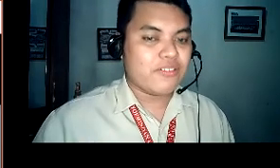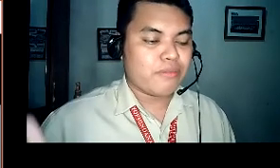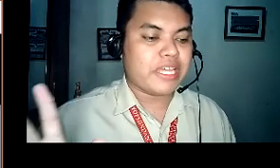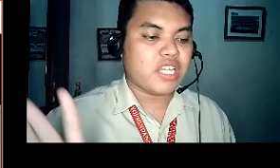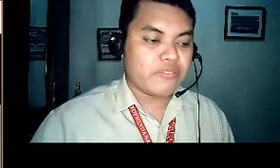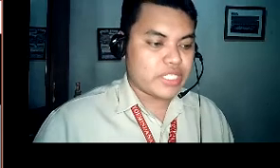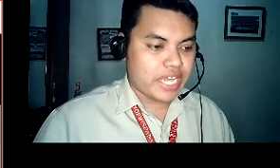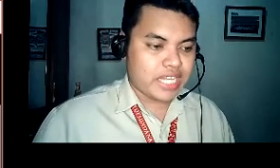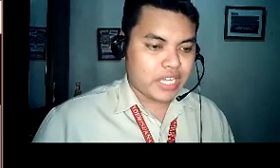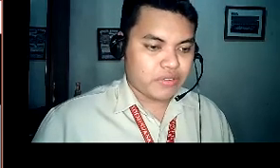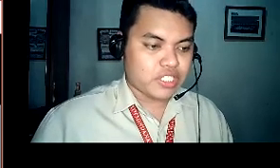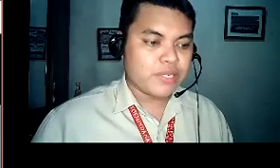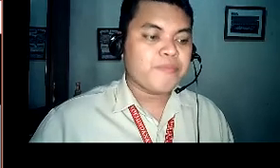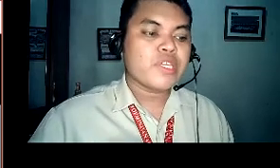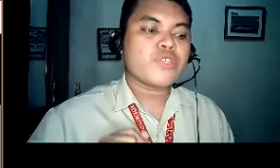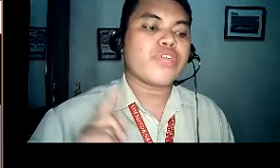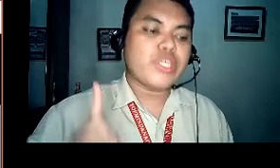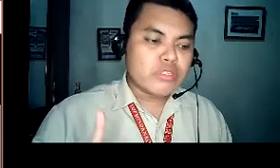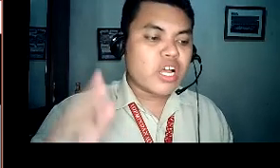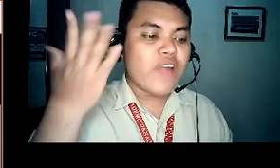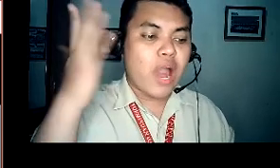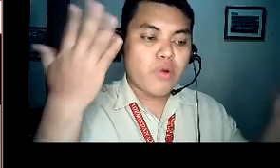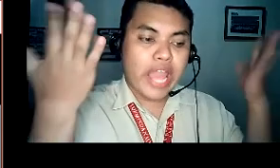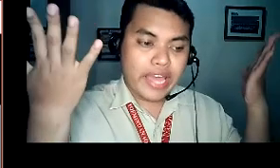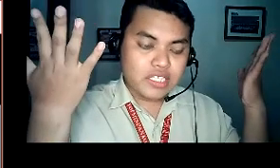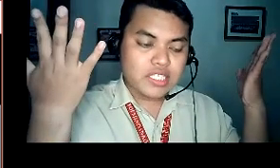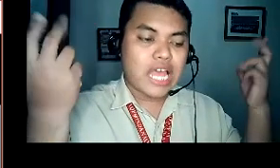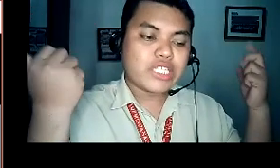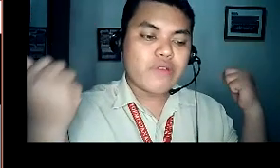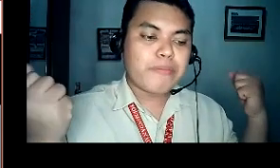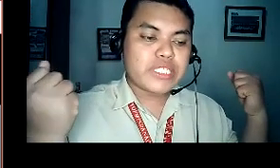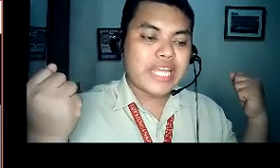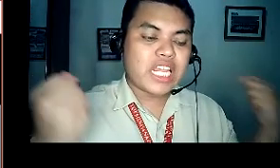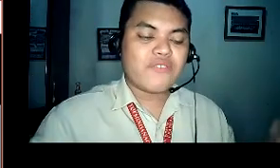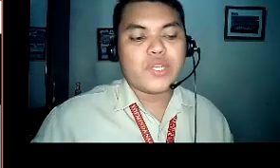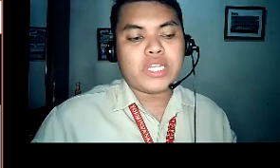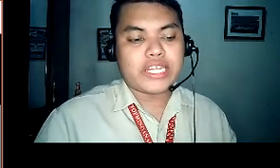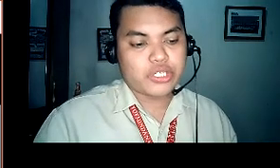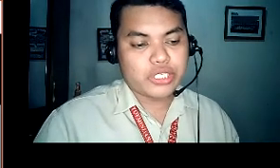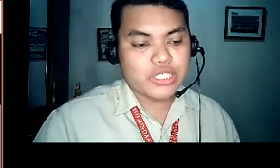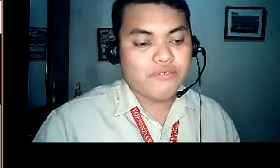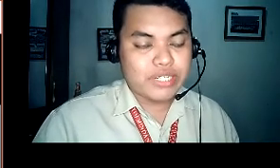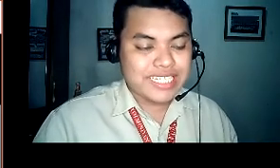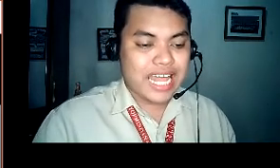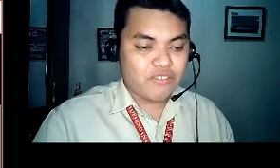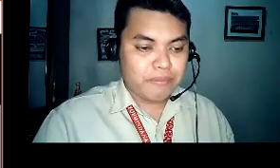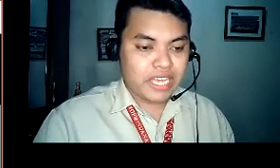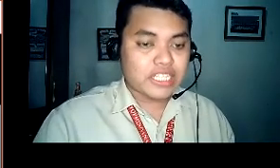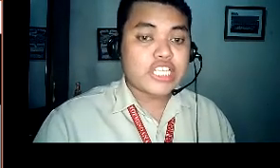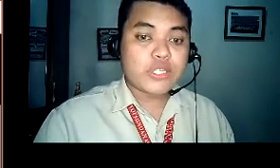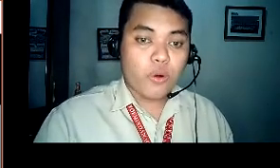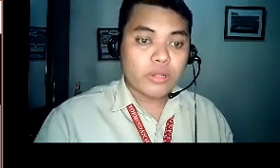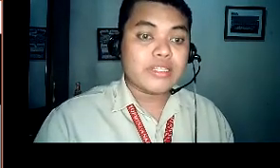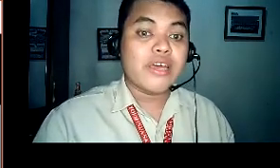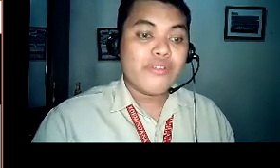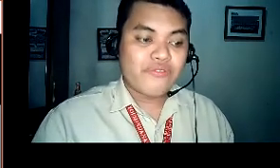basic alphabet of sign language. So the use of our hands to represent individual letters of a written alphabet